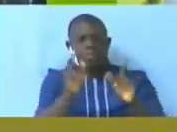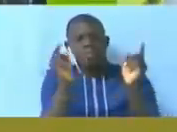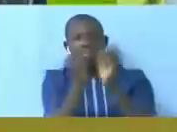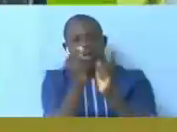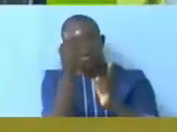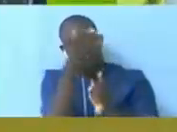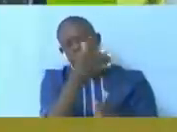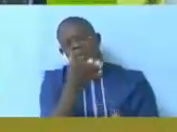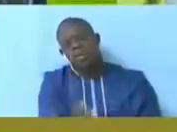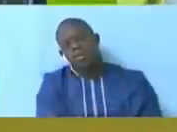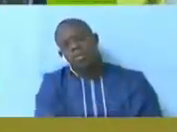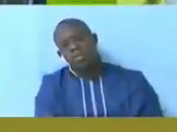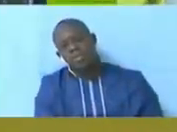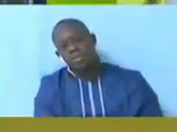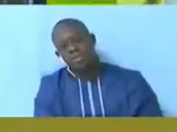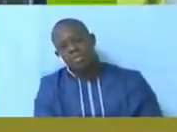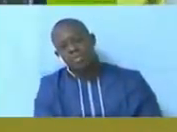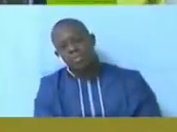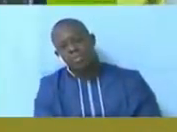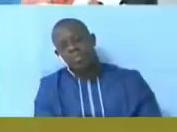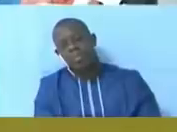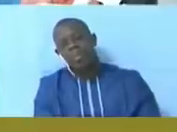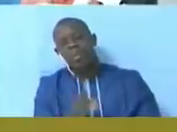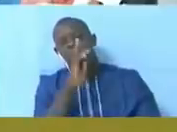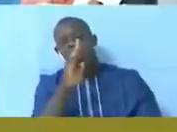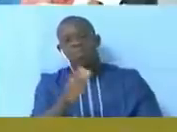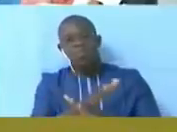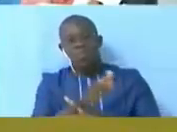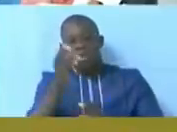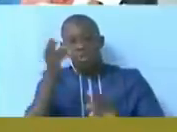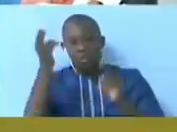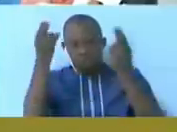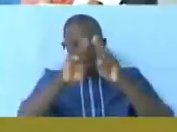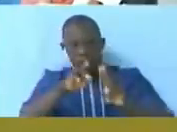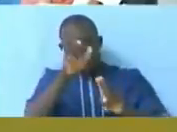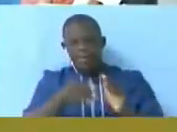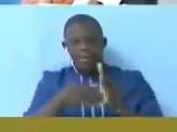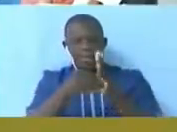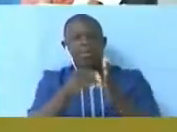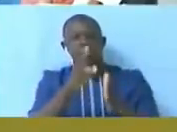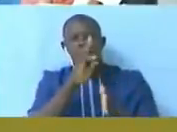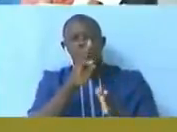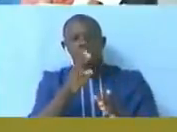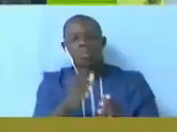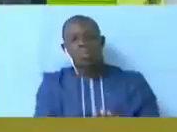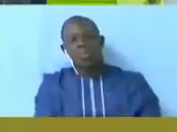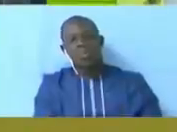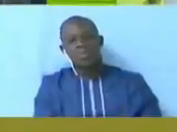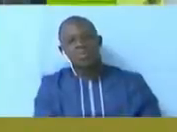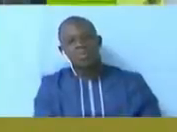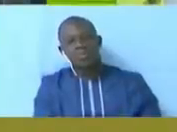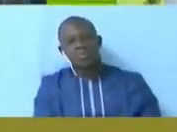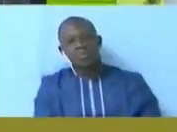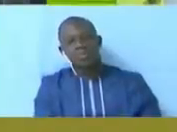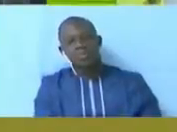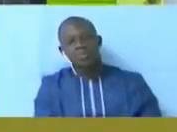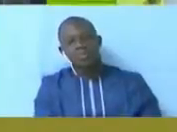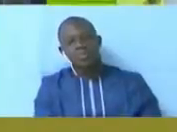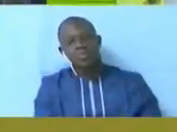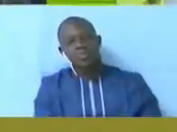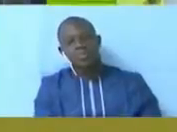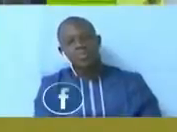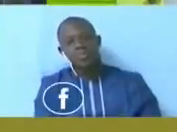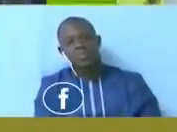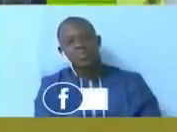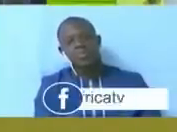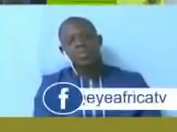ibe iba nya katila. Who was the judge that handled that case? Jumalan kiti tela di mata wo kiti ya. Ikpala